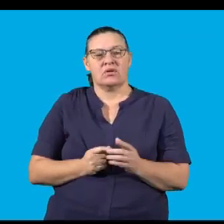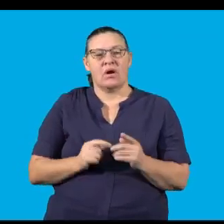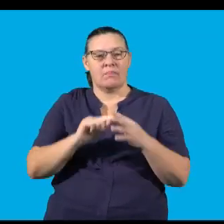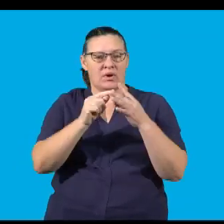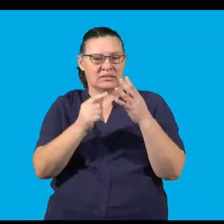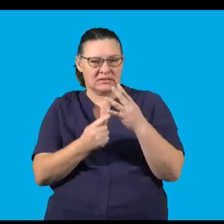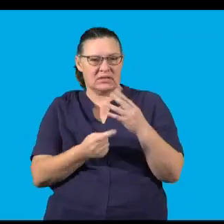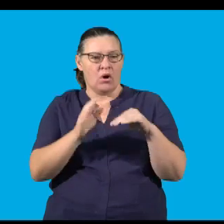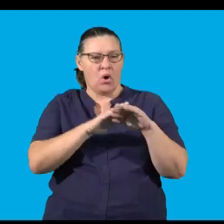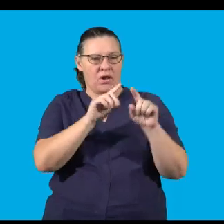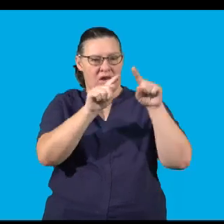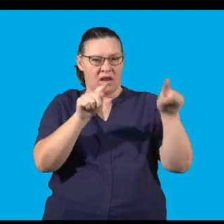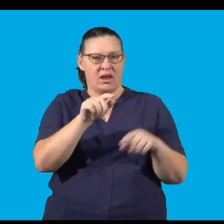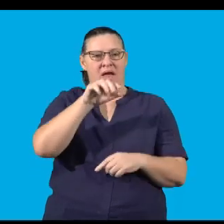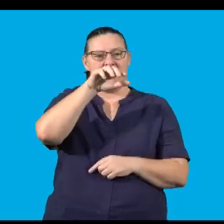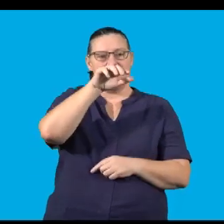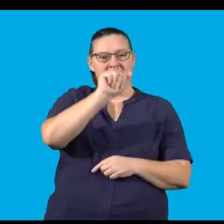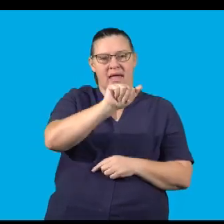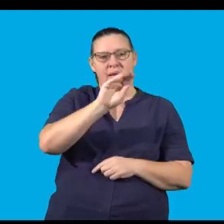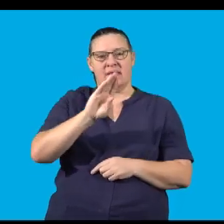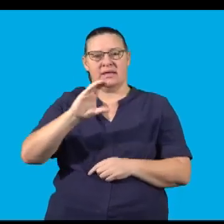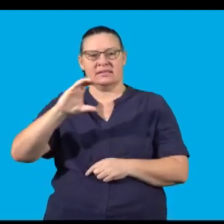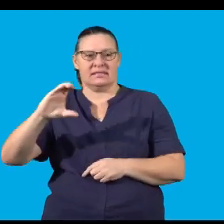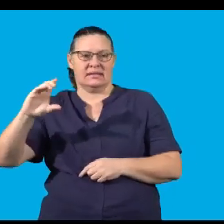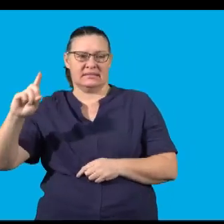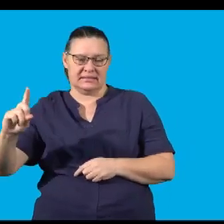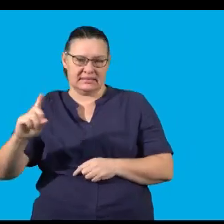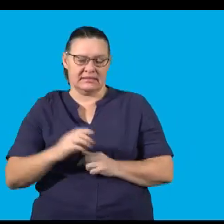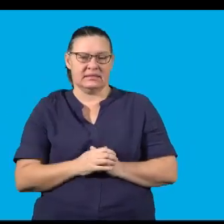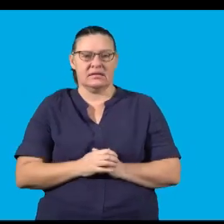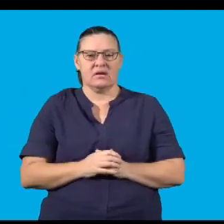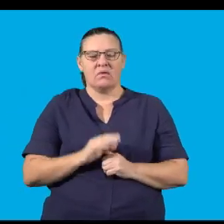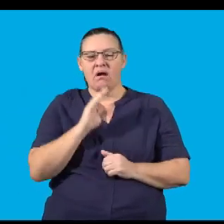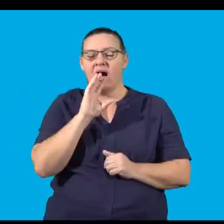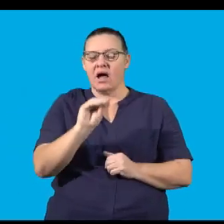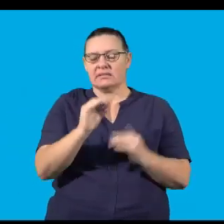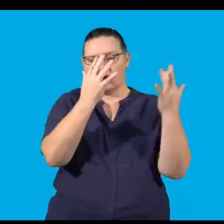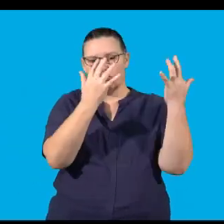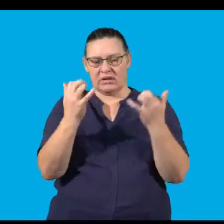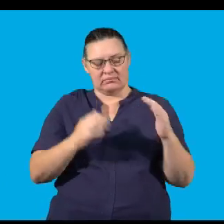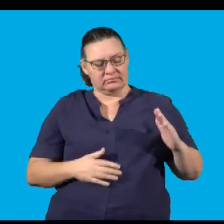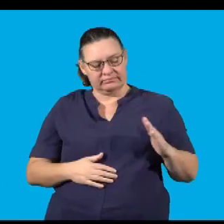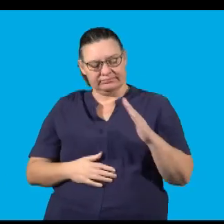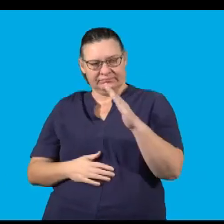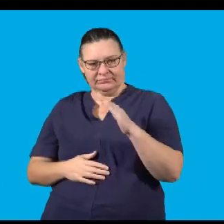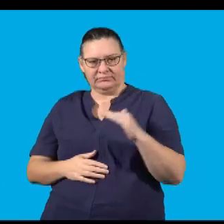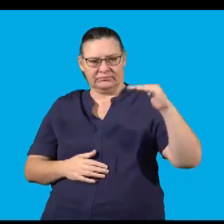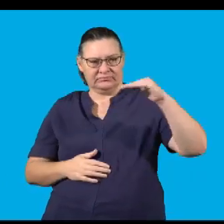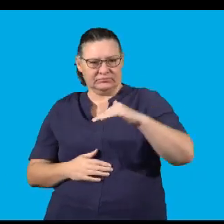they've pointed out on the diagram as well, A, B, C, and D. And they asked you to calculate the gradient